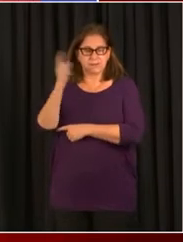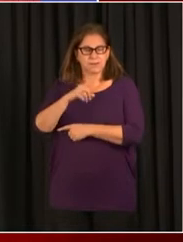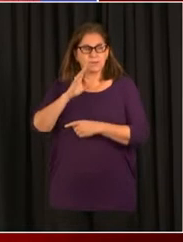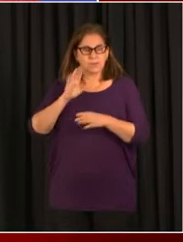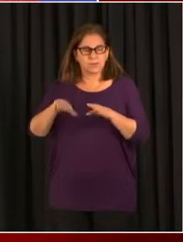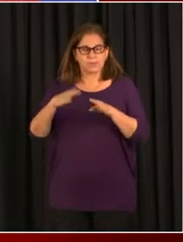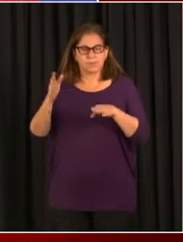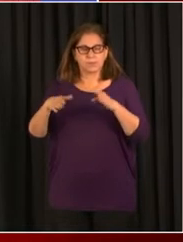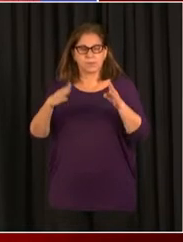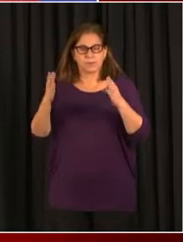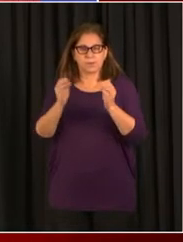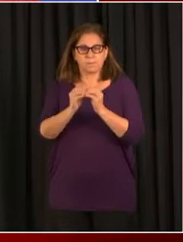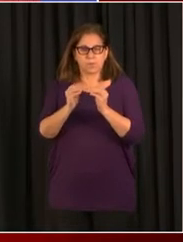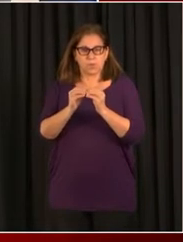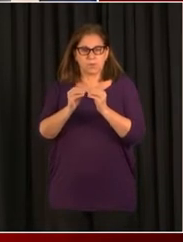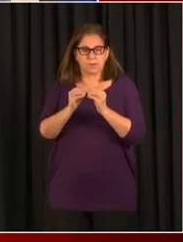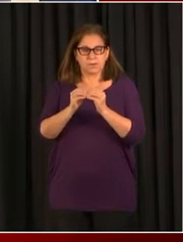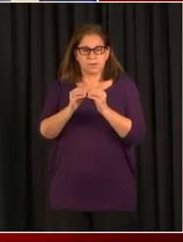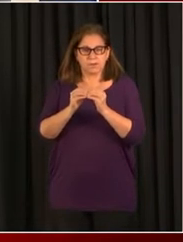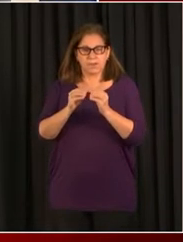total vote centers on Election Day.